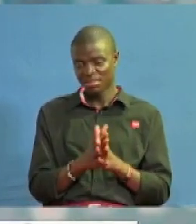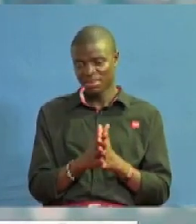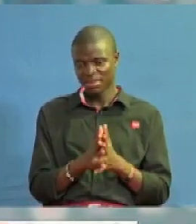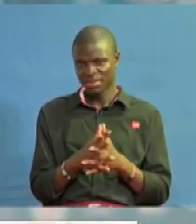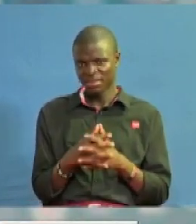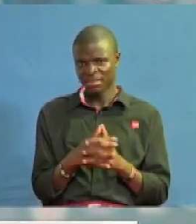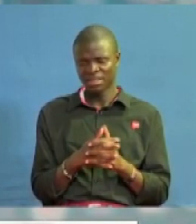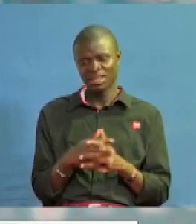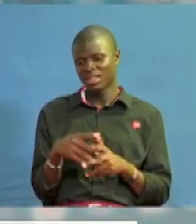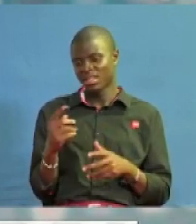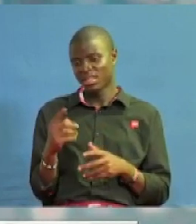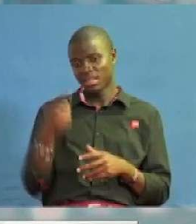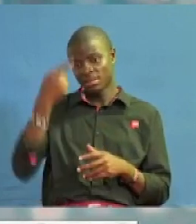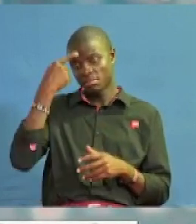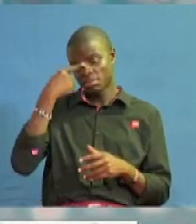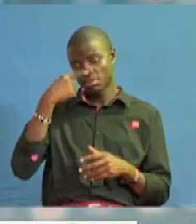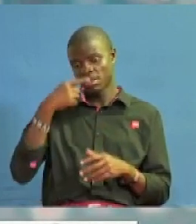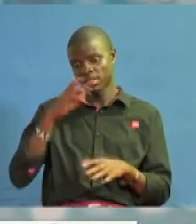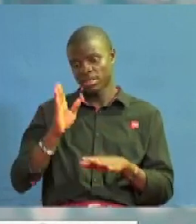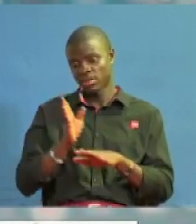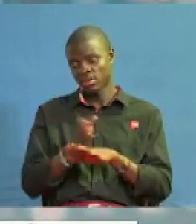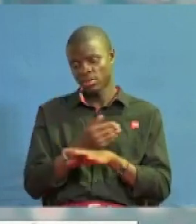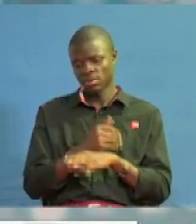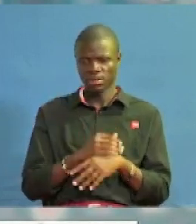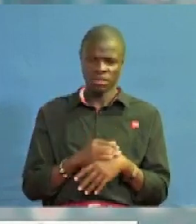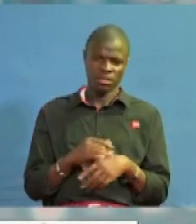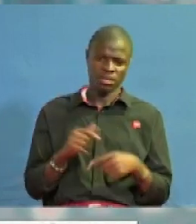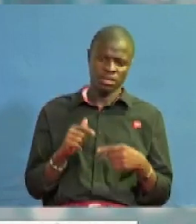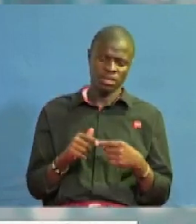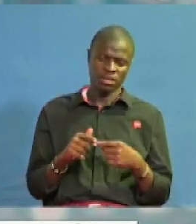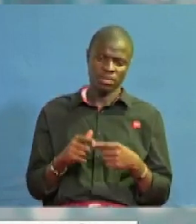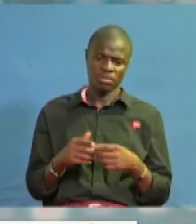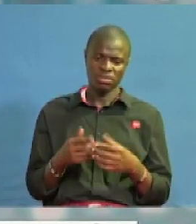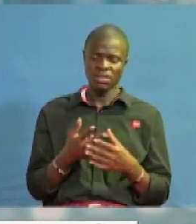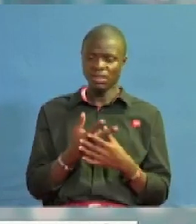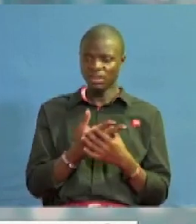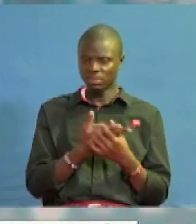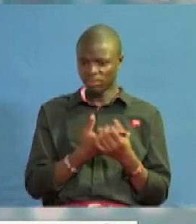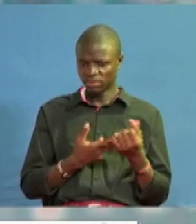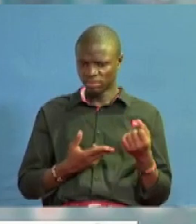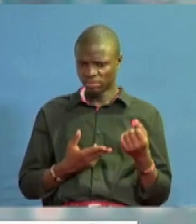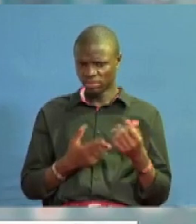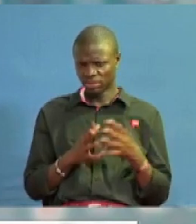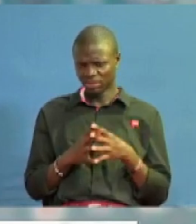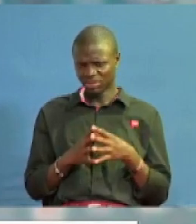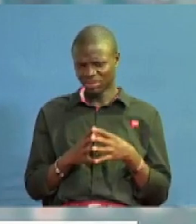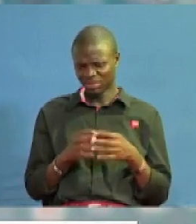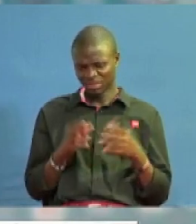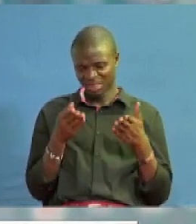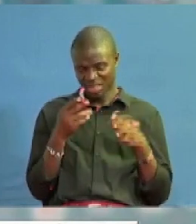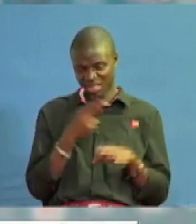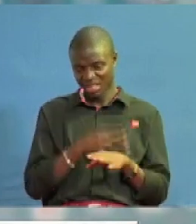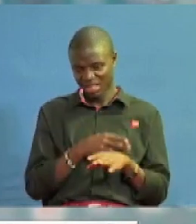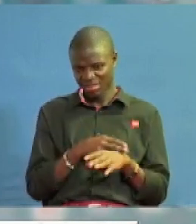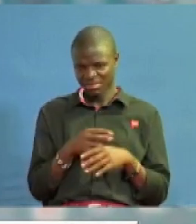and probably that policy might not be good to shareholders or for shareholders. What does that mean? That means that at that